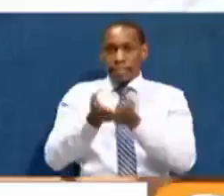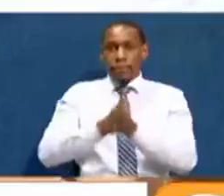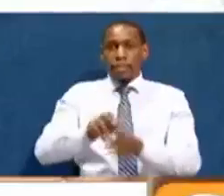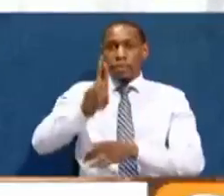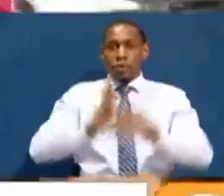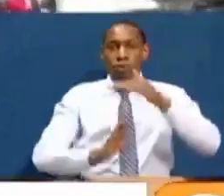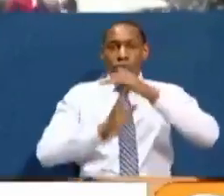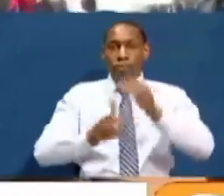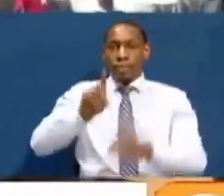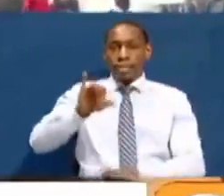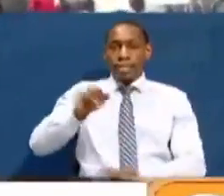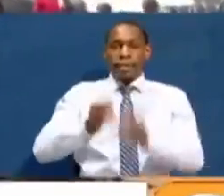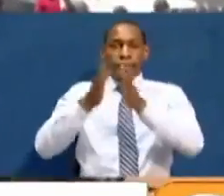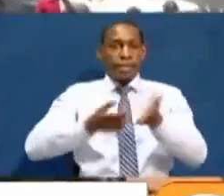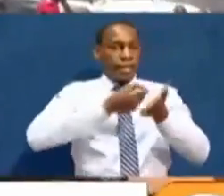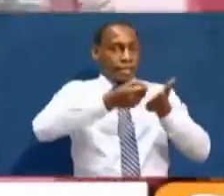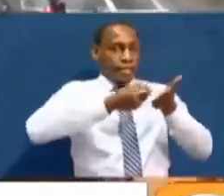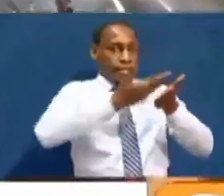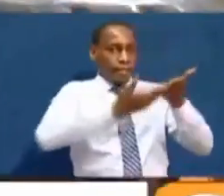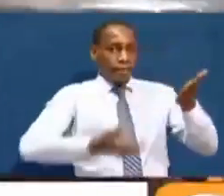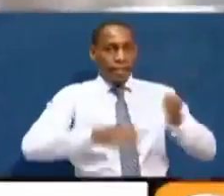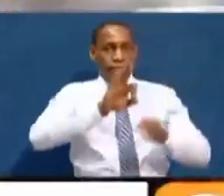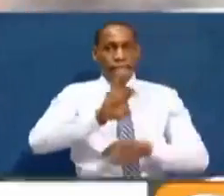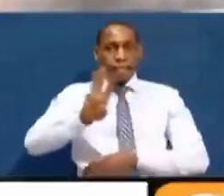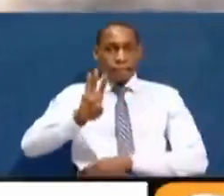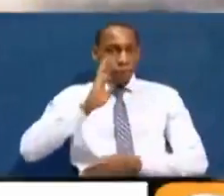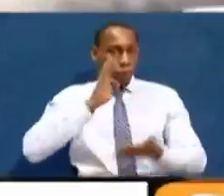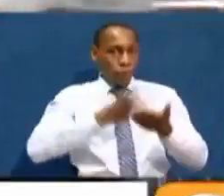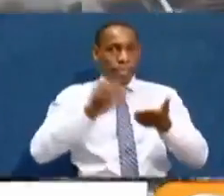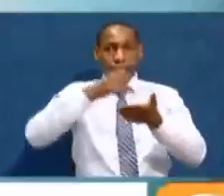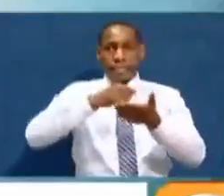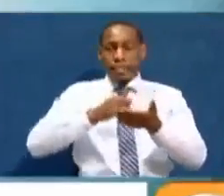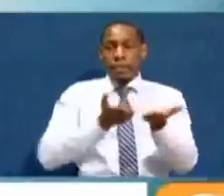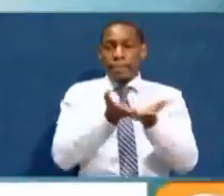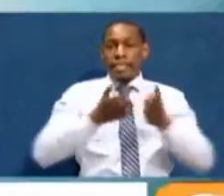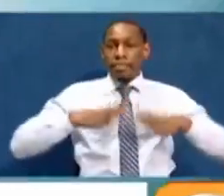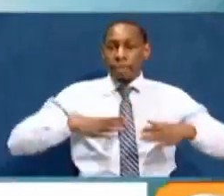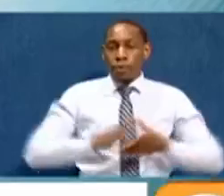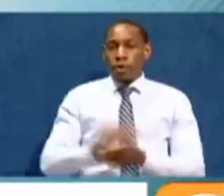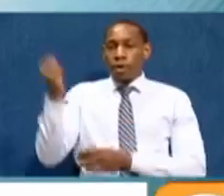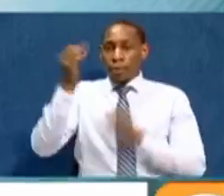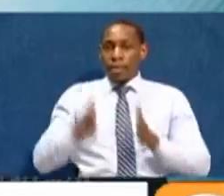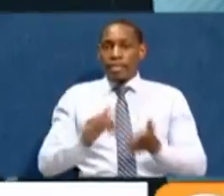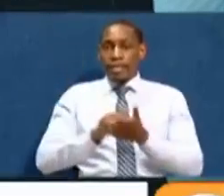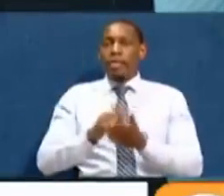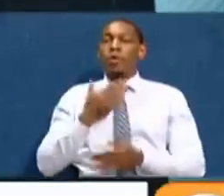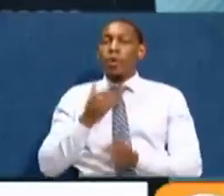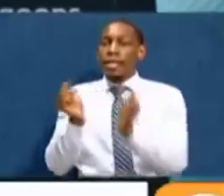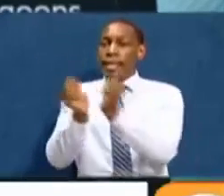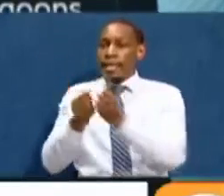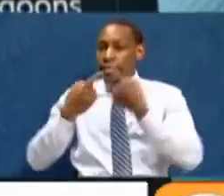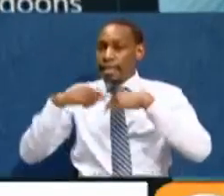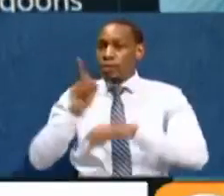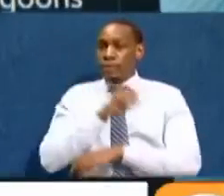DCI officers have so far recorded statements from 34 witnesses, including businessmen. Politicians whose warrant of arrest had